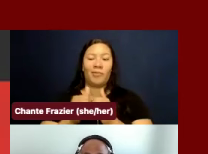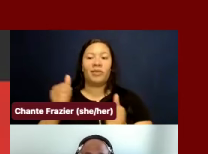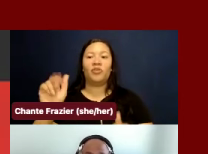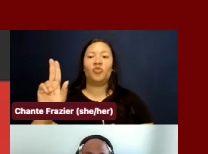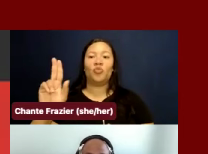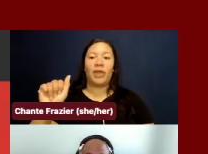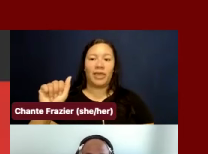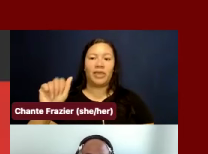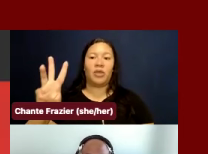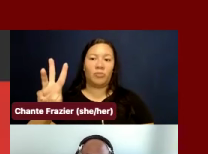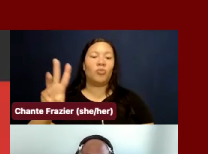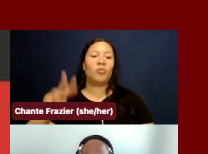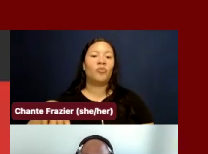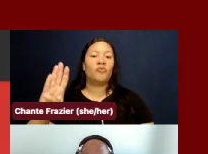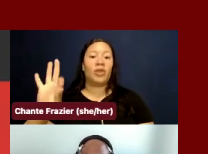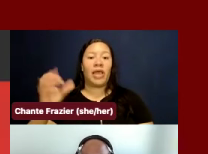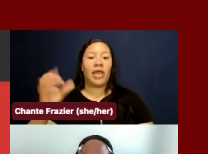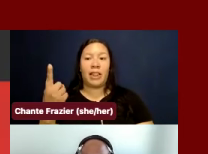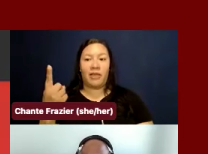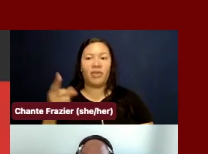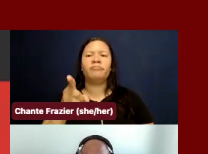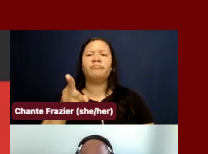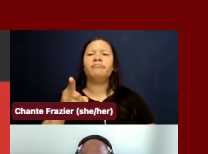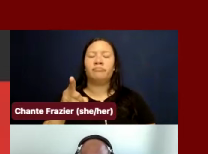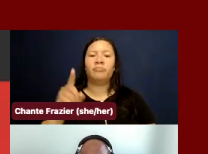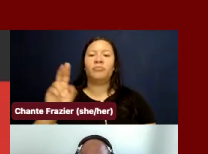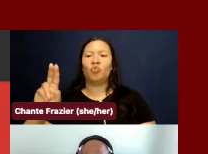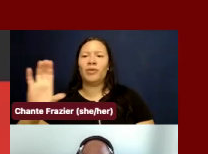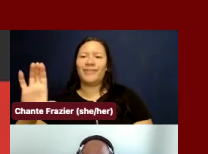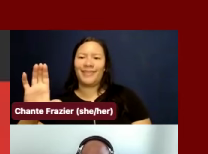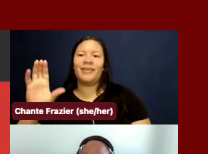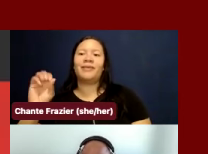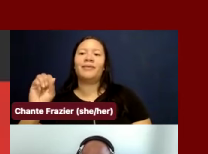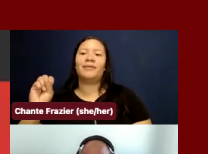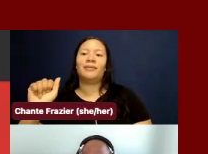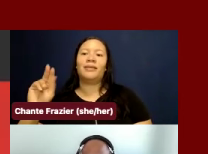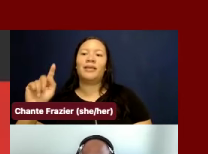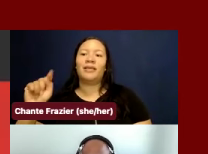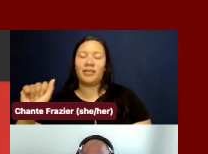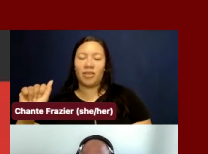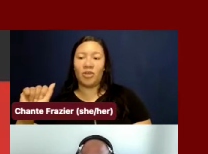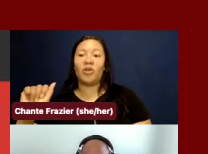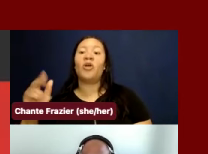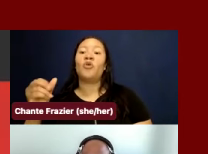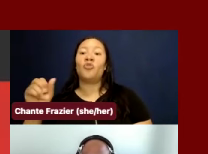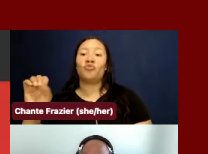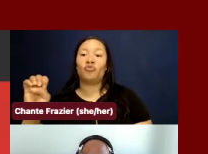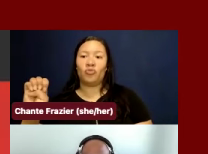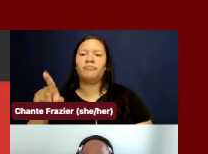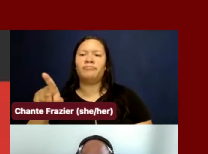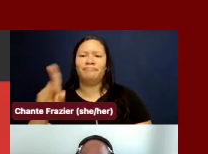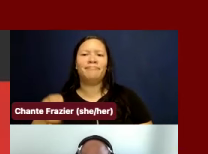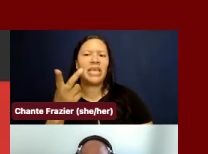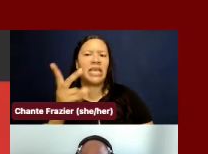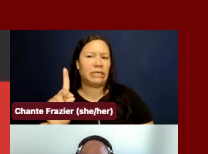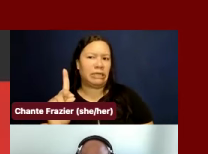PhD candidate at UC Santa Cruz, and with CPE comrade and one of